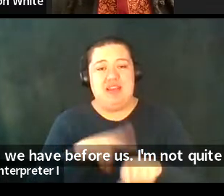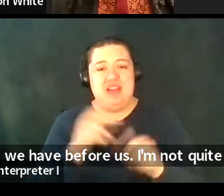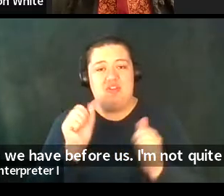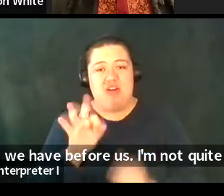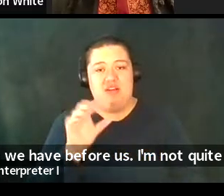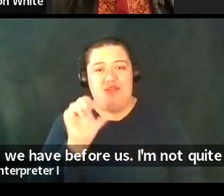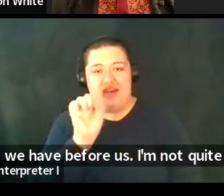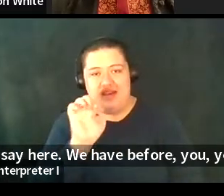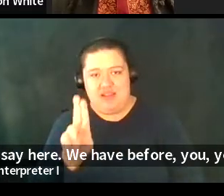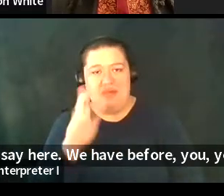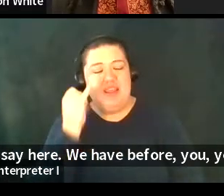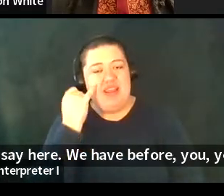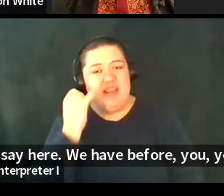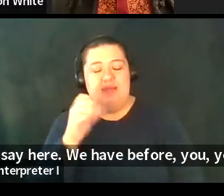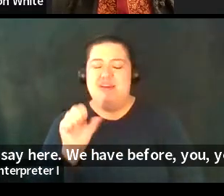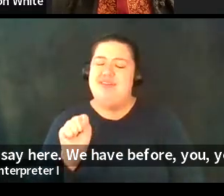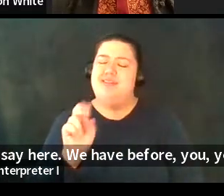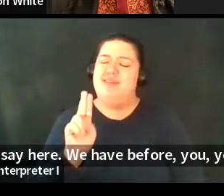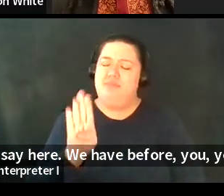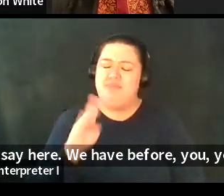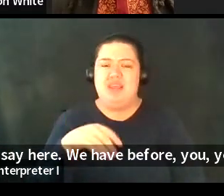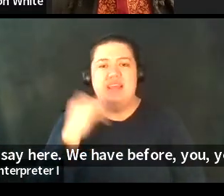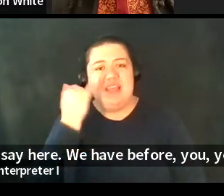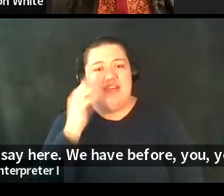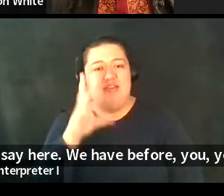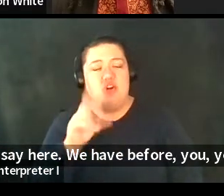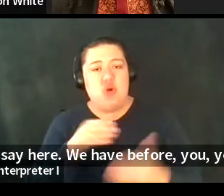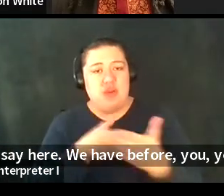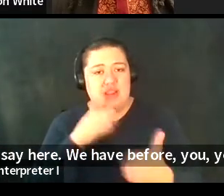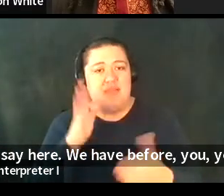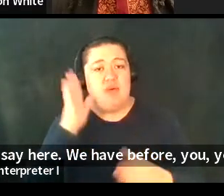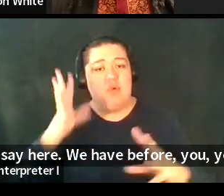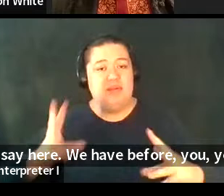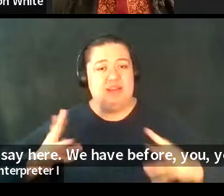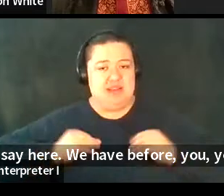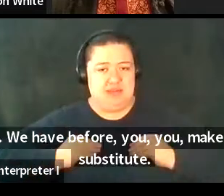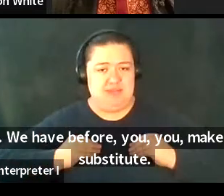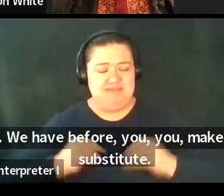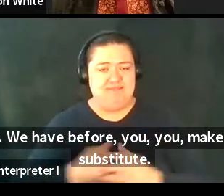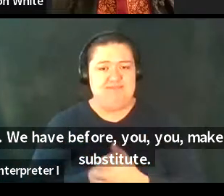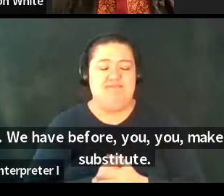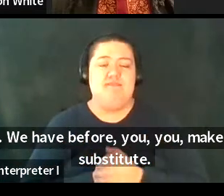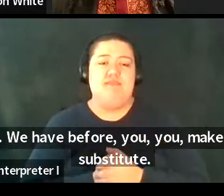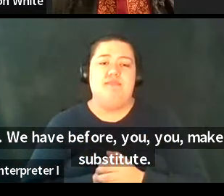no objection, the amendment nature of a substitute will be accepted.